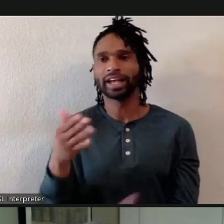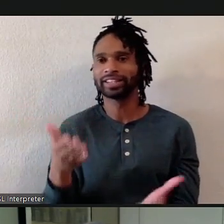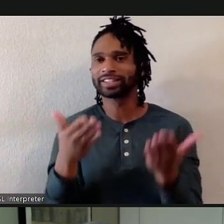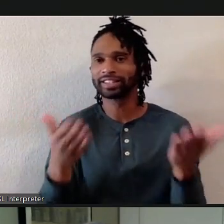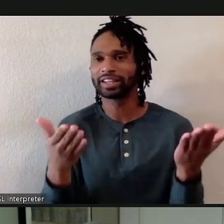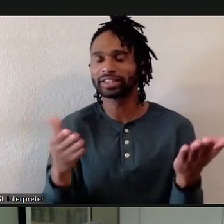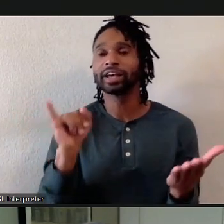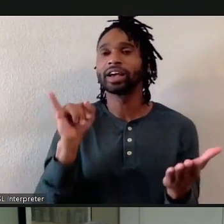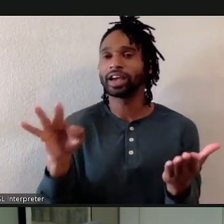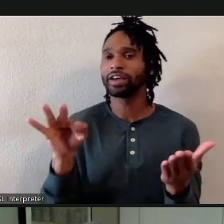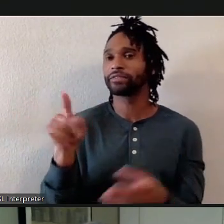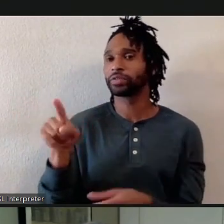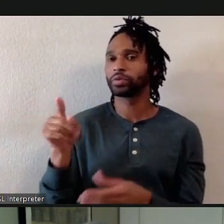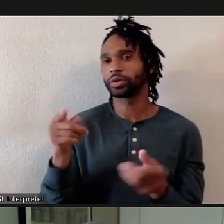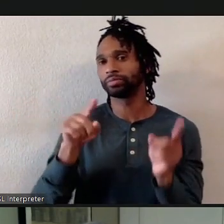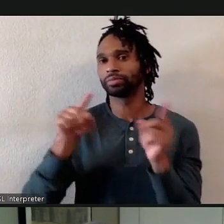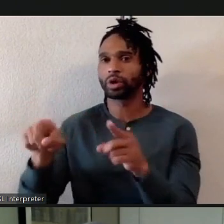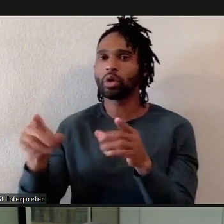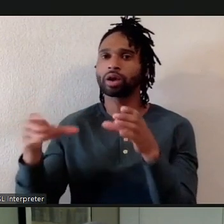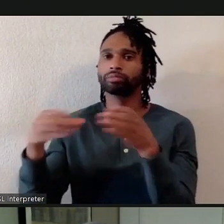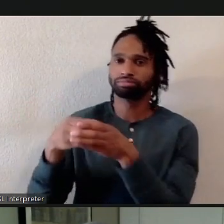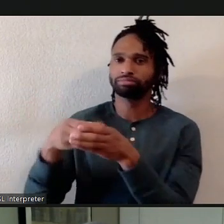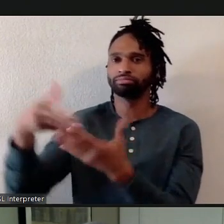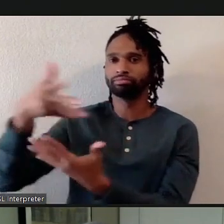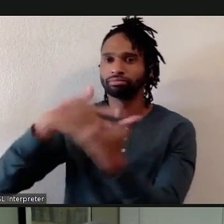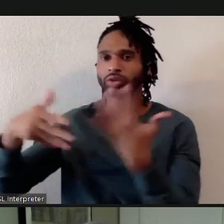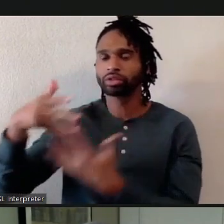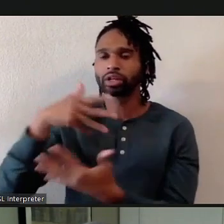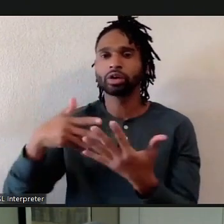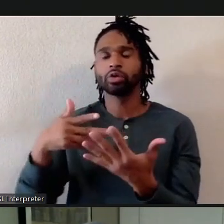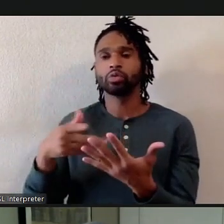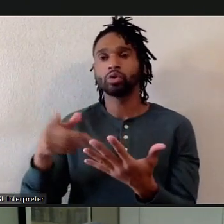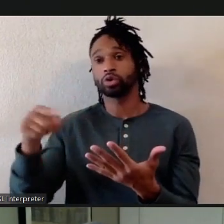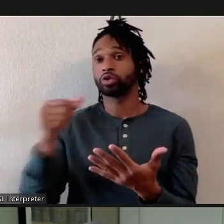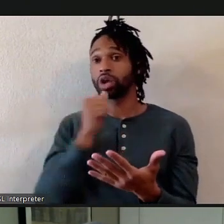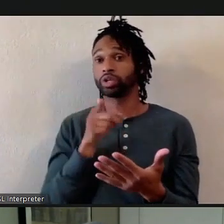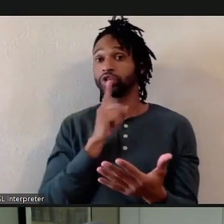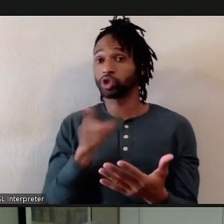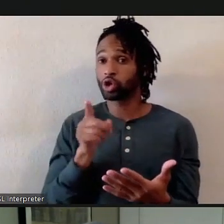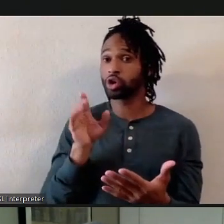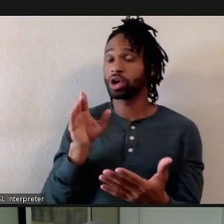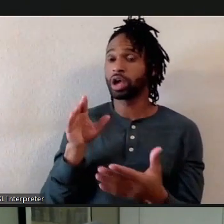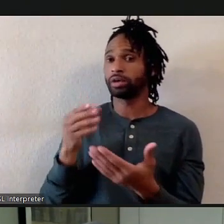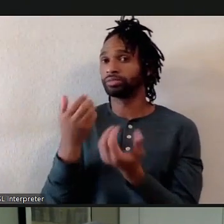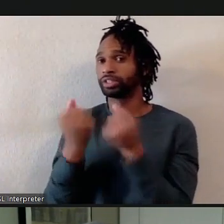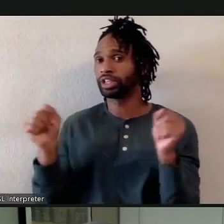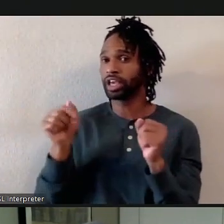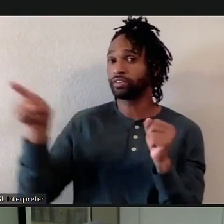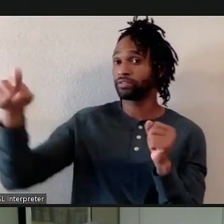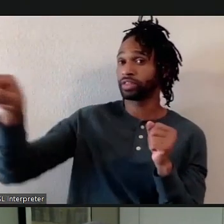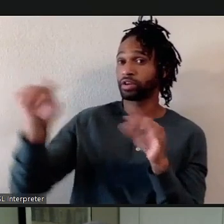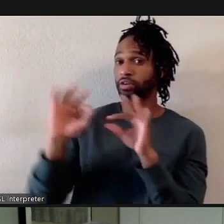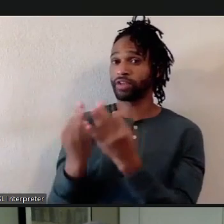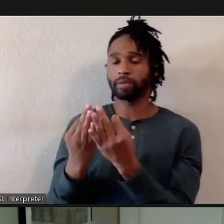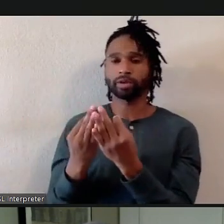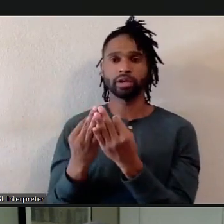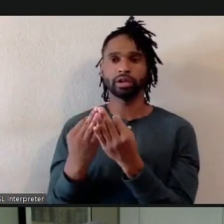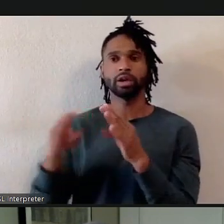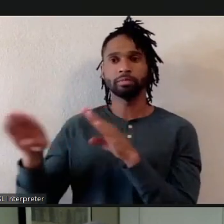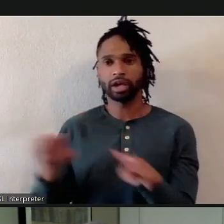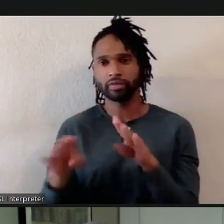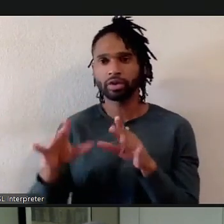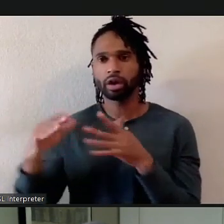if you're getting together with someone where you're not really sure about how safe their family activities are,